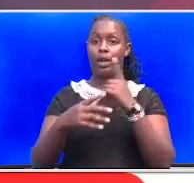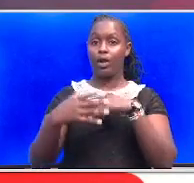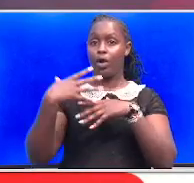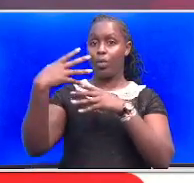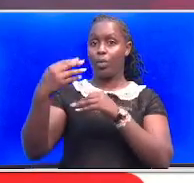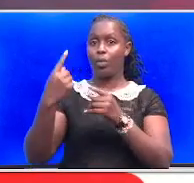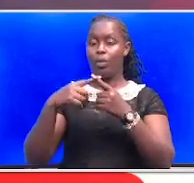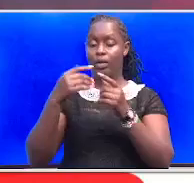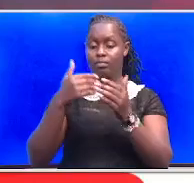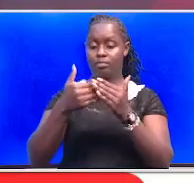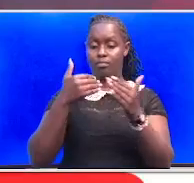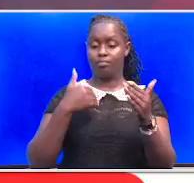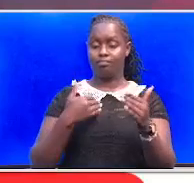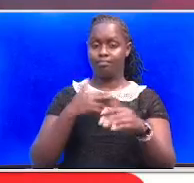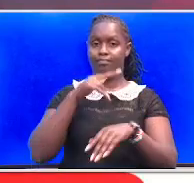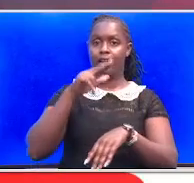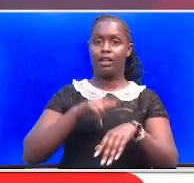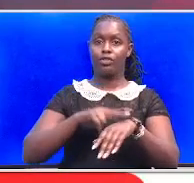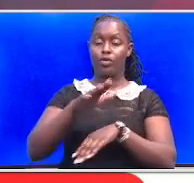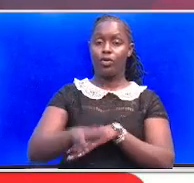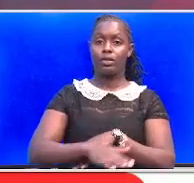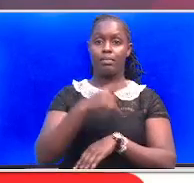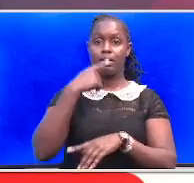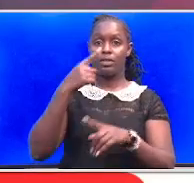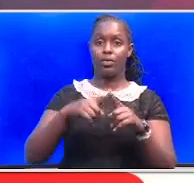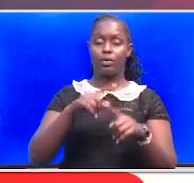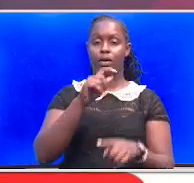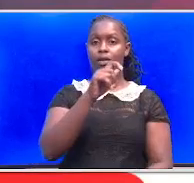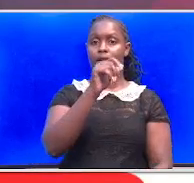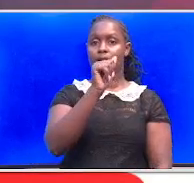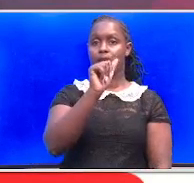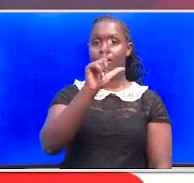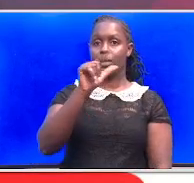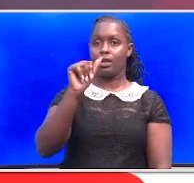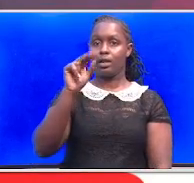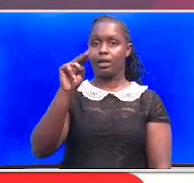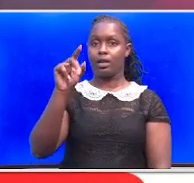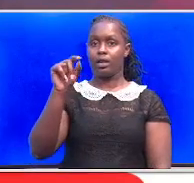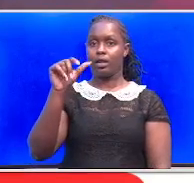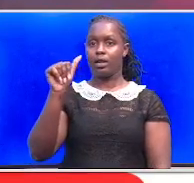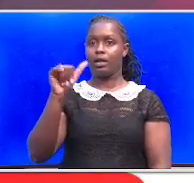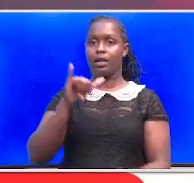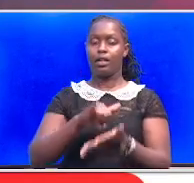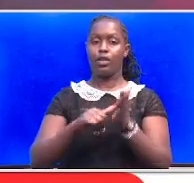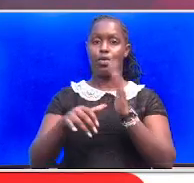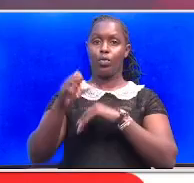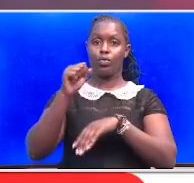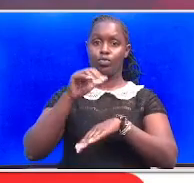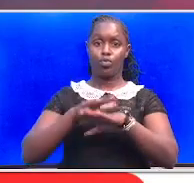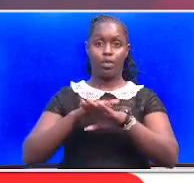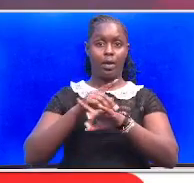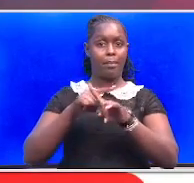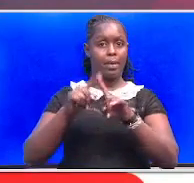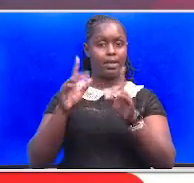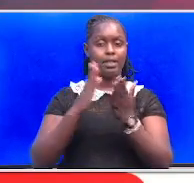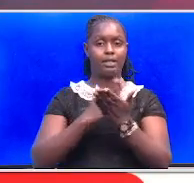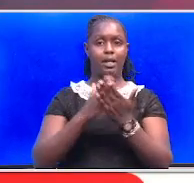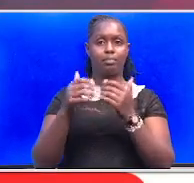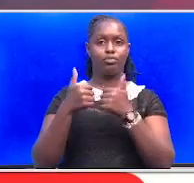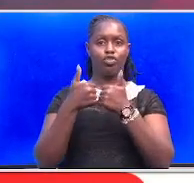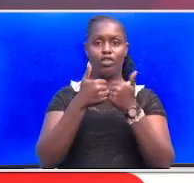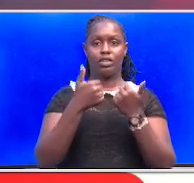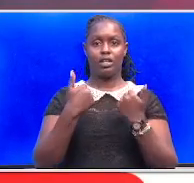the CS has also confirmed that the Talanta Hela scheme launched by President William Ruto is operational, intimating that some parts of the overall